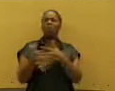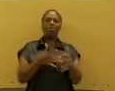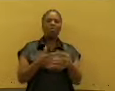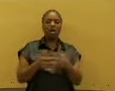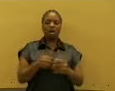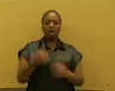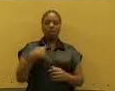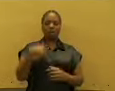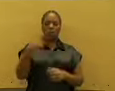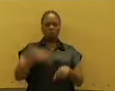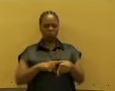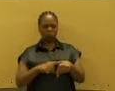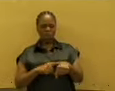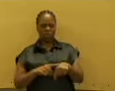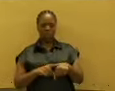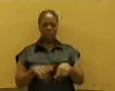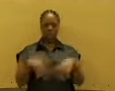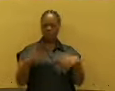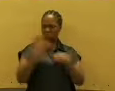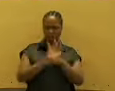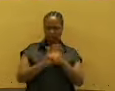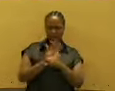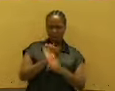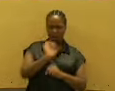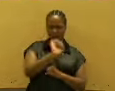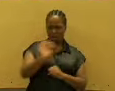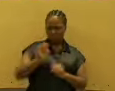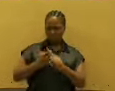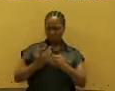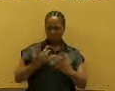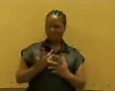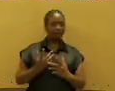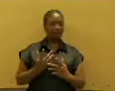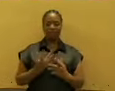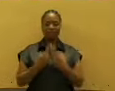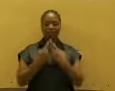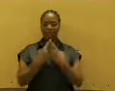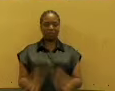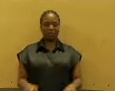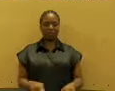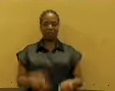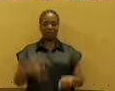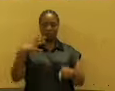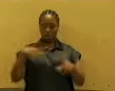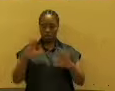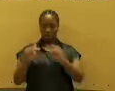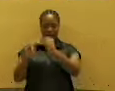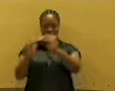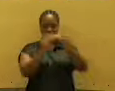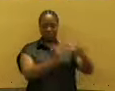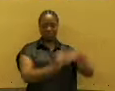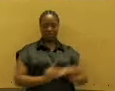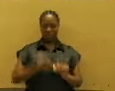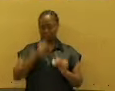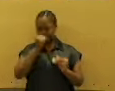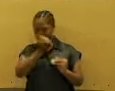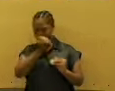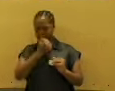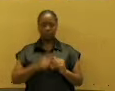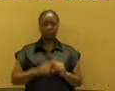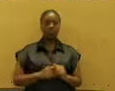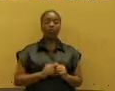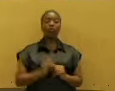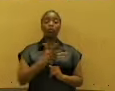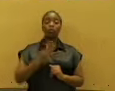like racial justice and climate justice also form a part of the space of engaging, on gender justice.